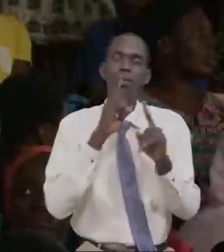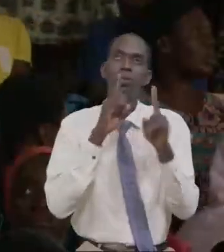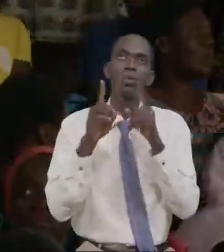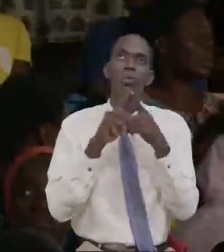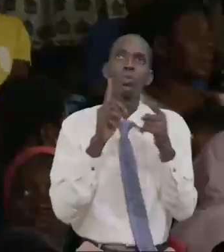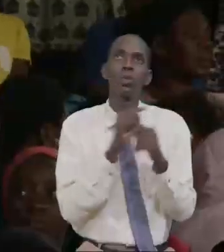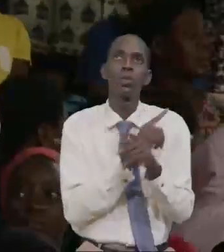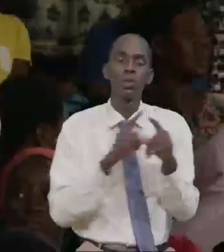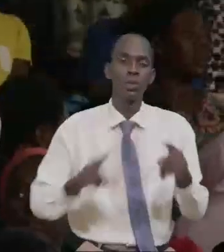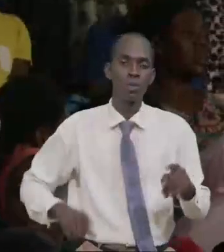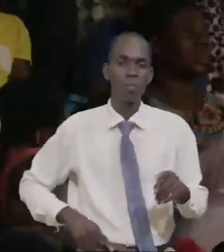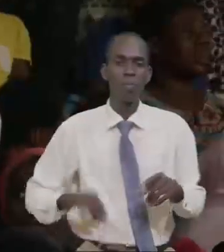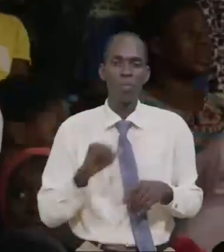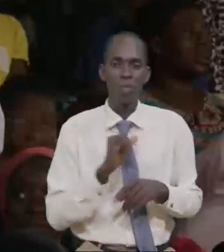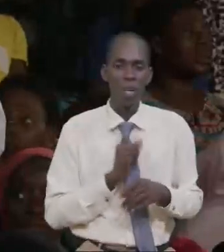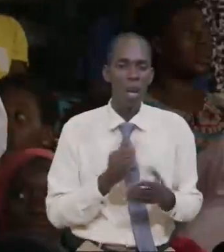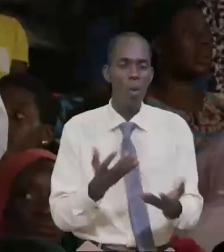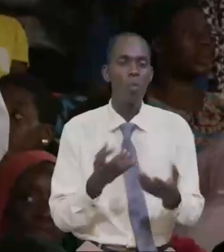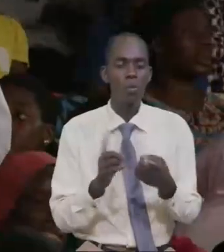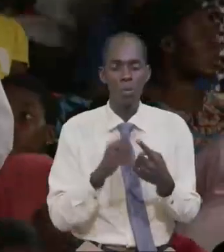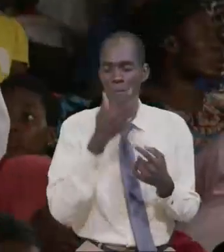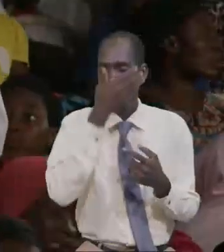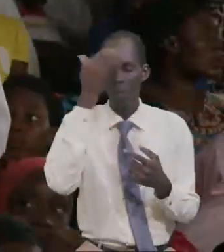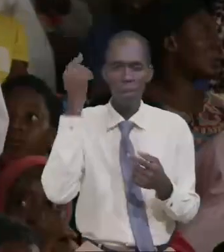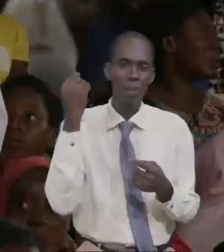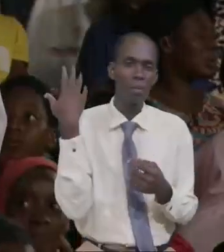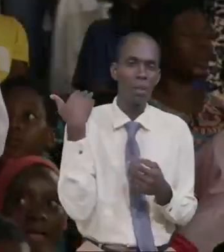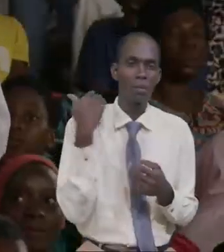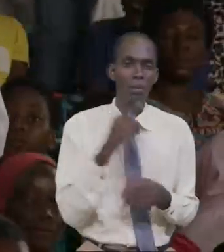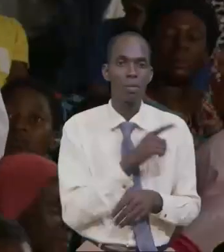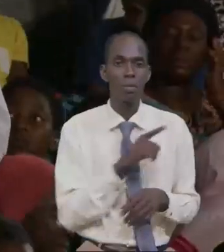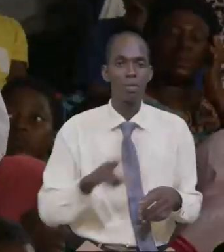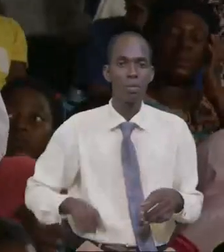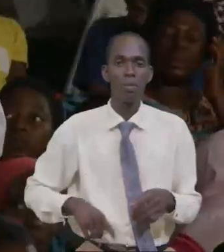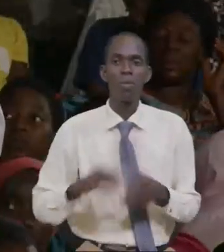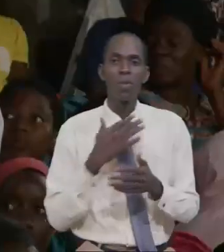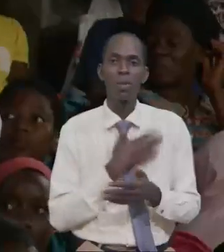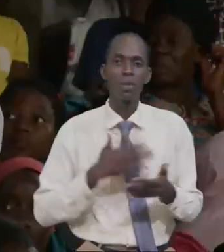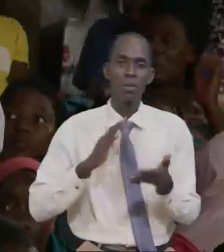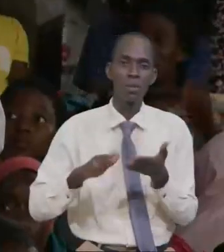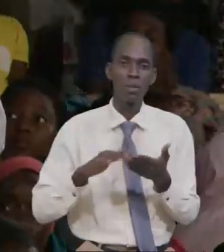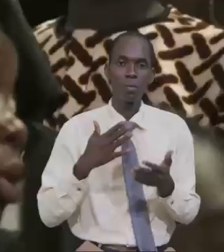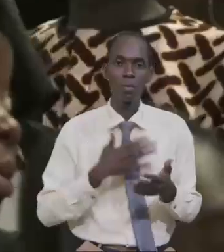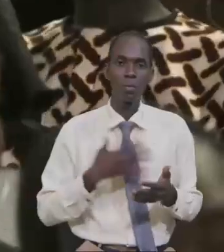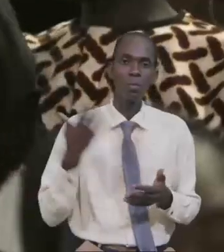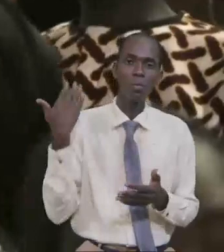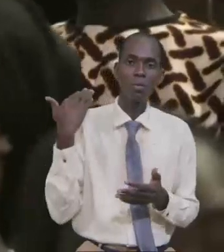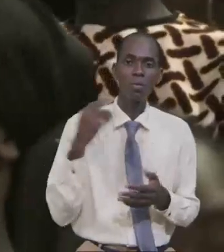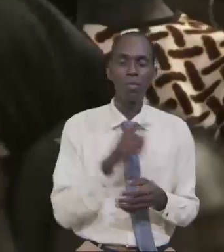past. Lord, please set me free from the past. Lord, release me from mediocrity